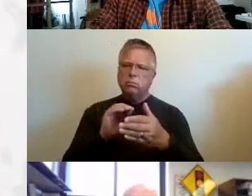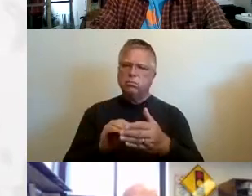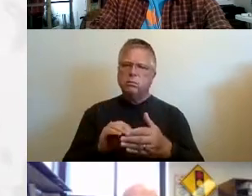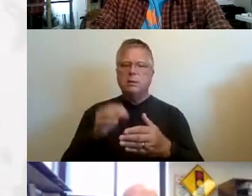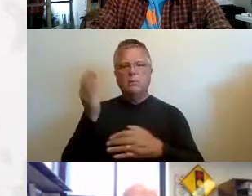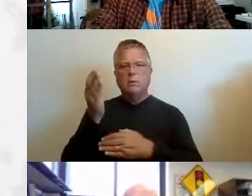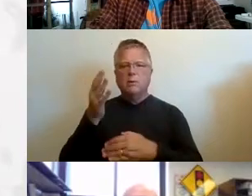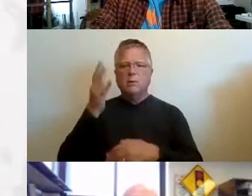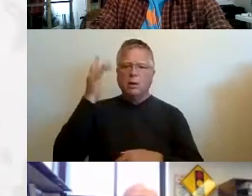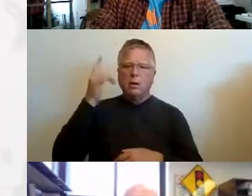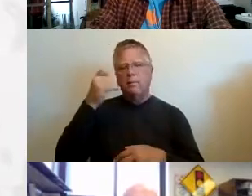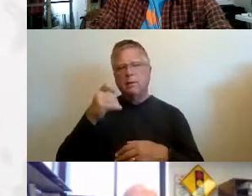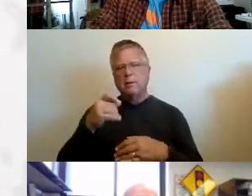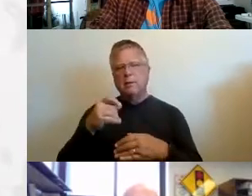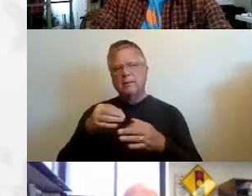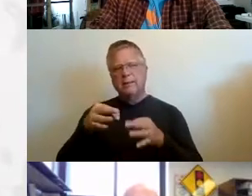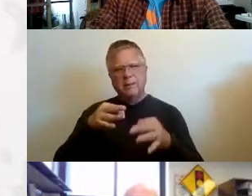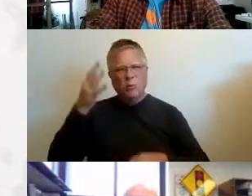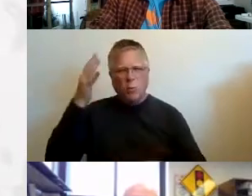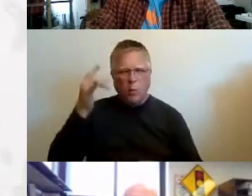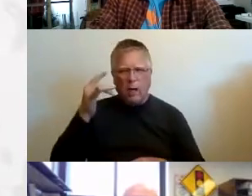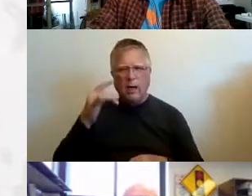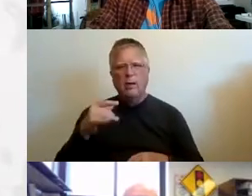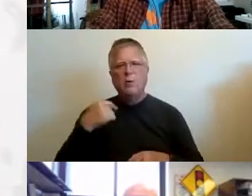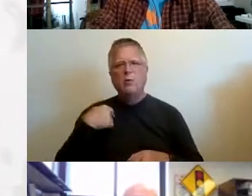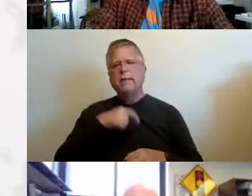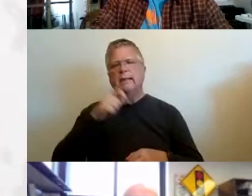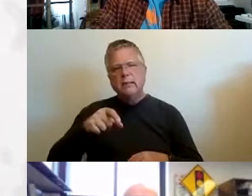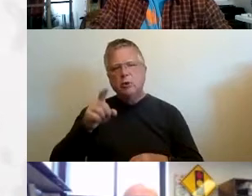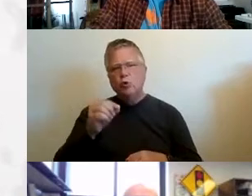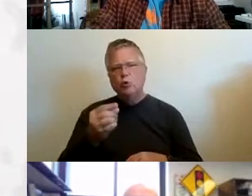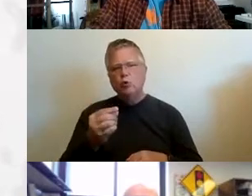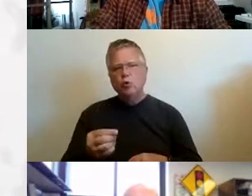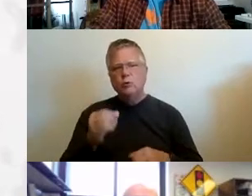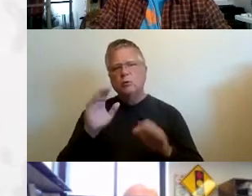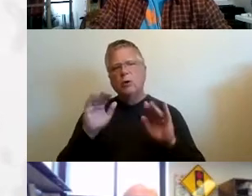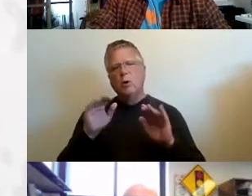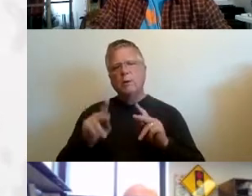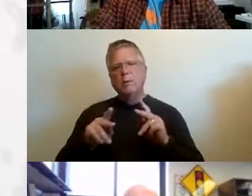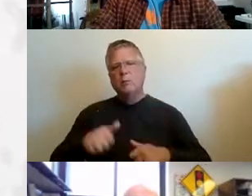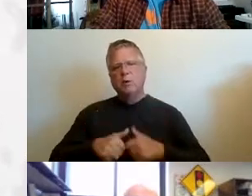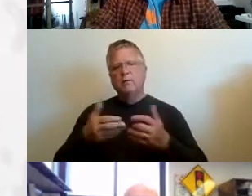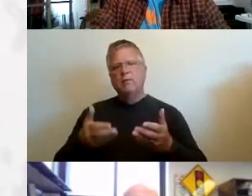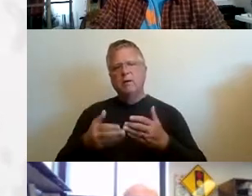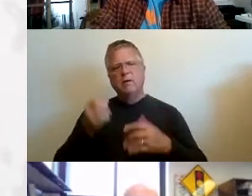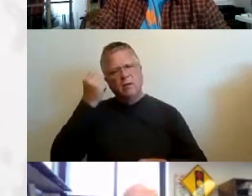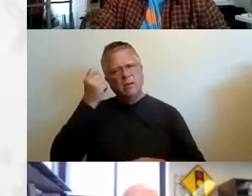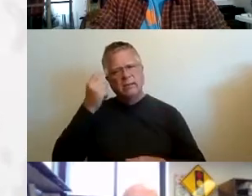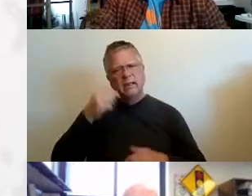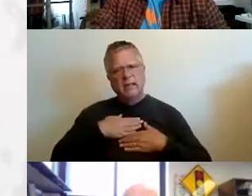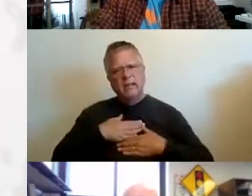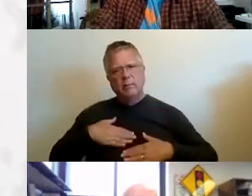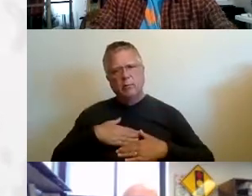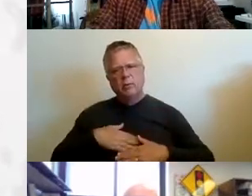does really get to the heart of why we do what we do here. And so we hope our residents understand and appreciate the thought that's put into